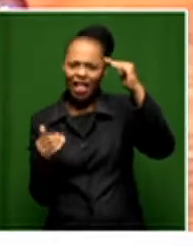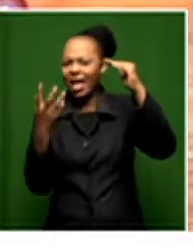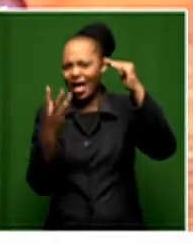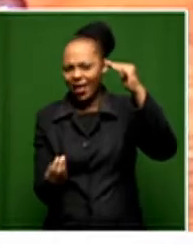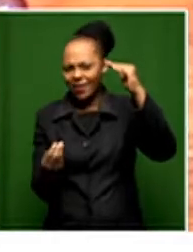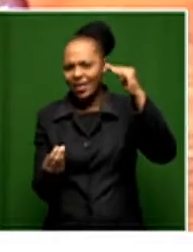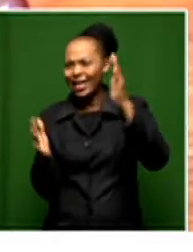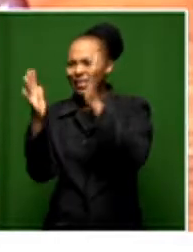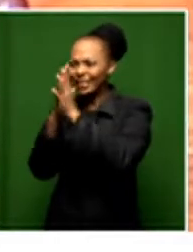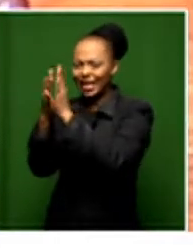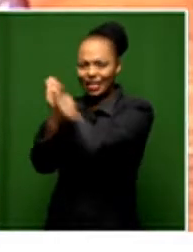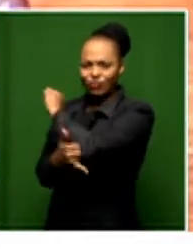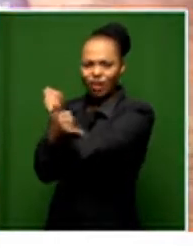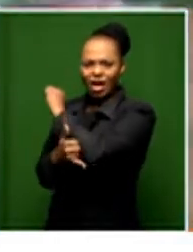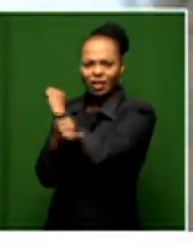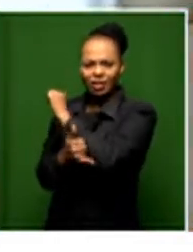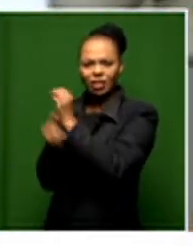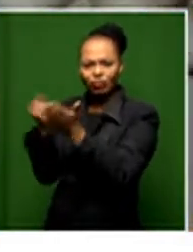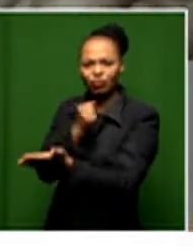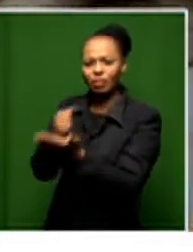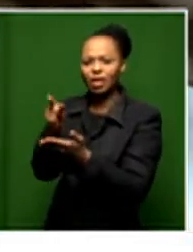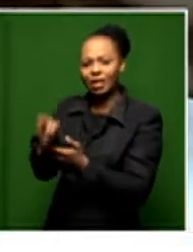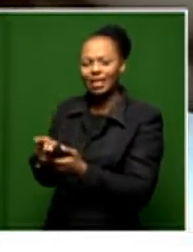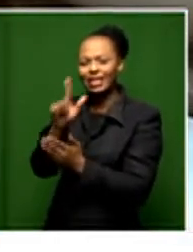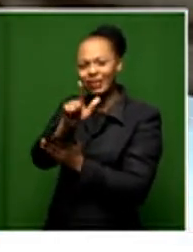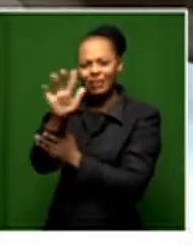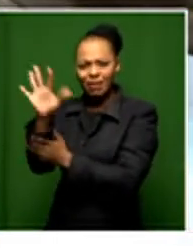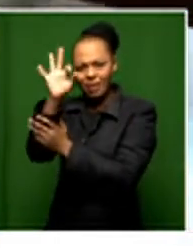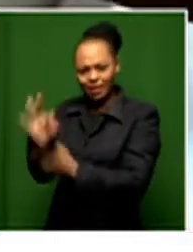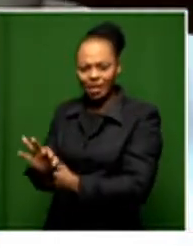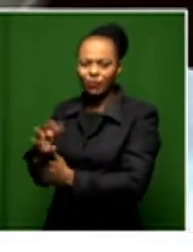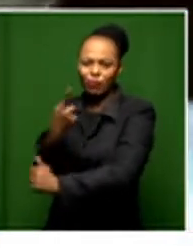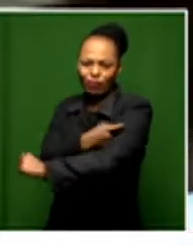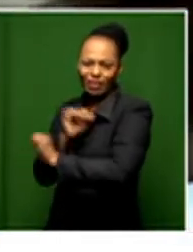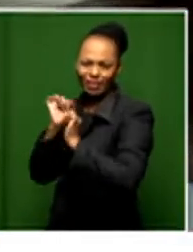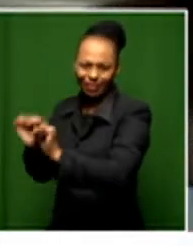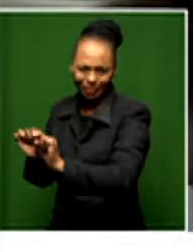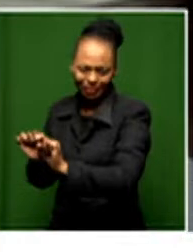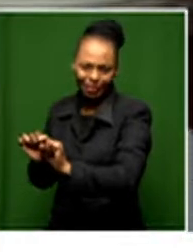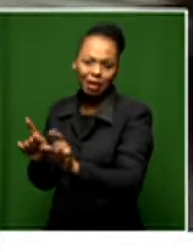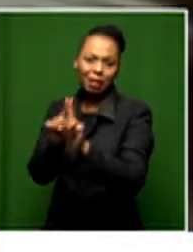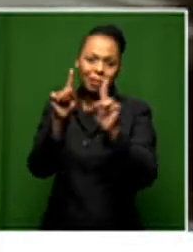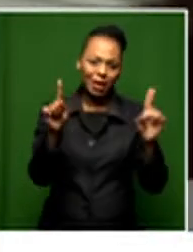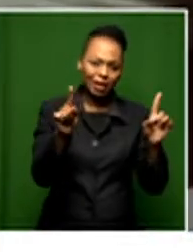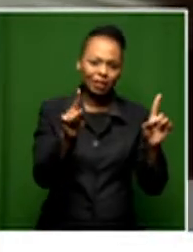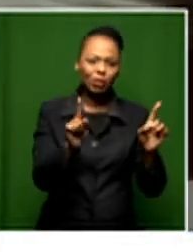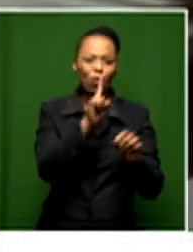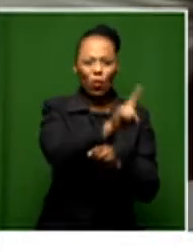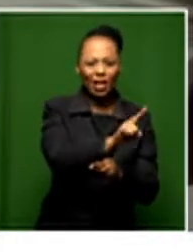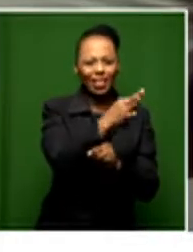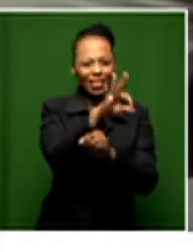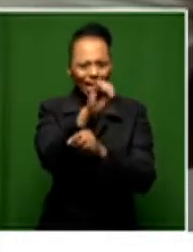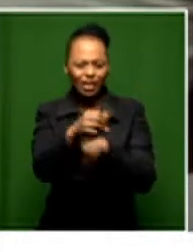10 countries have administered 75% of all COVID-19 vaccines. Meanwhile, more than